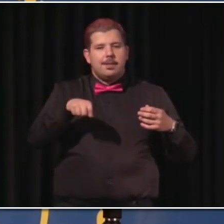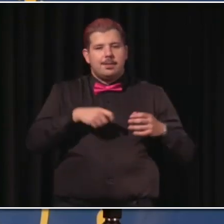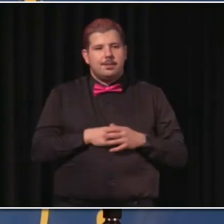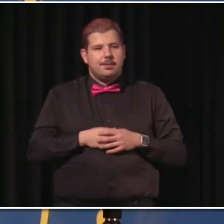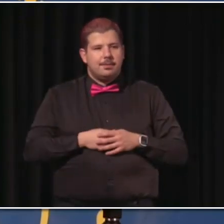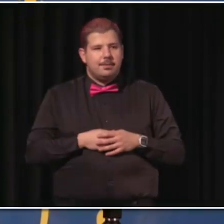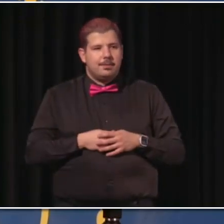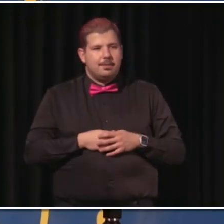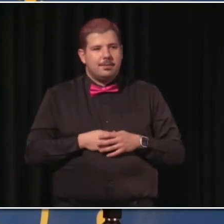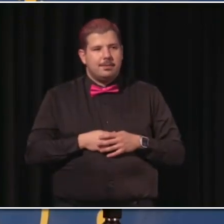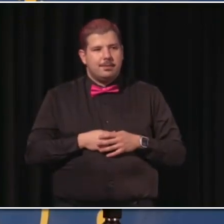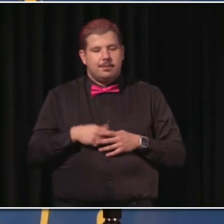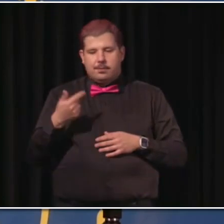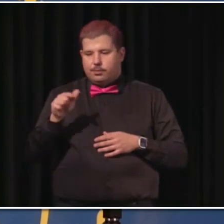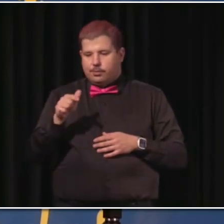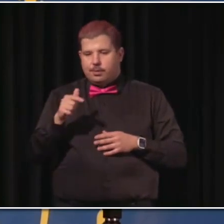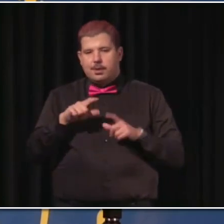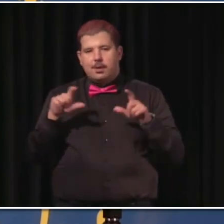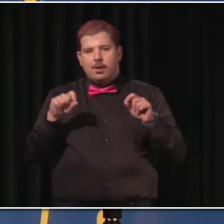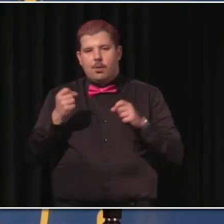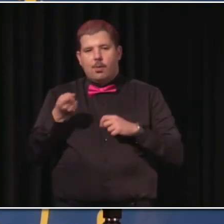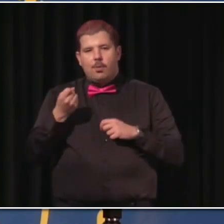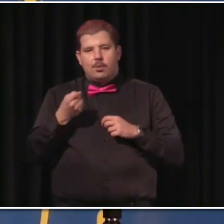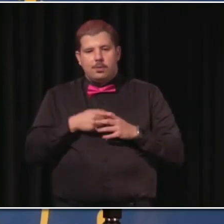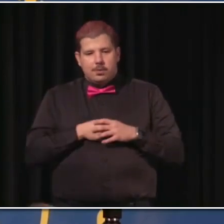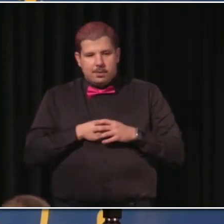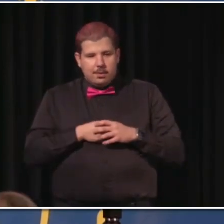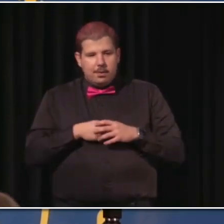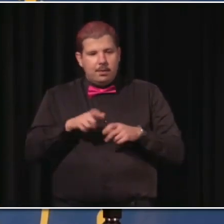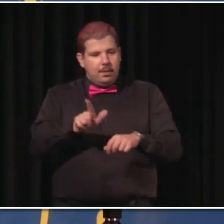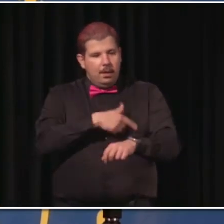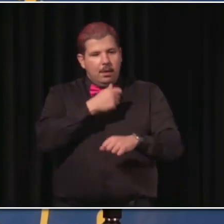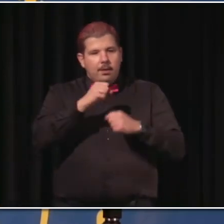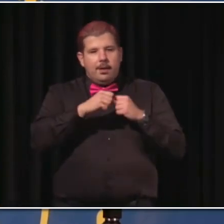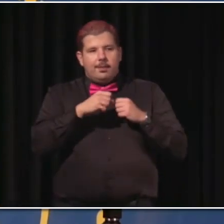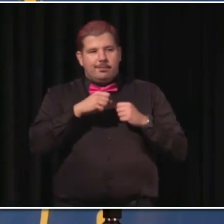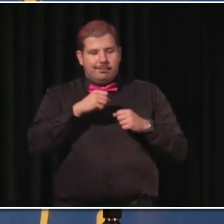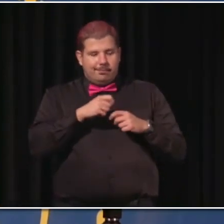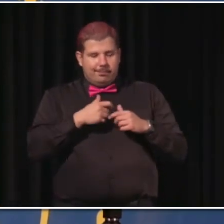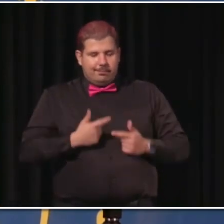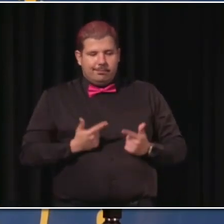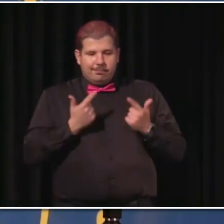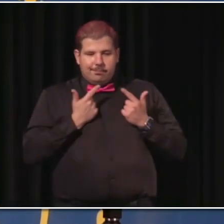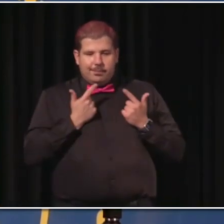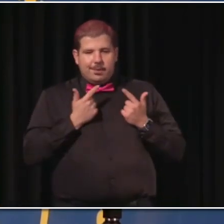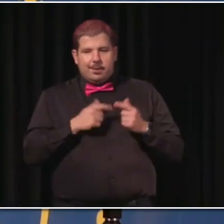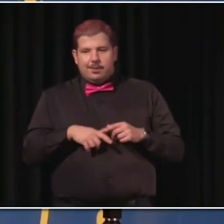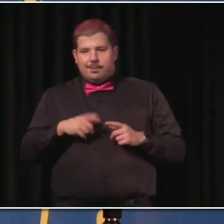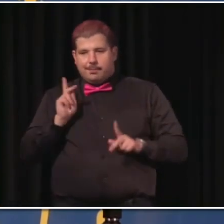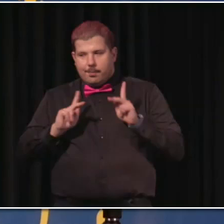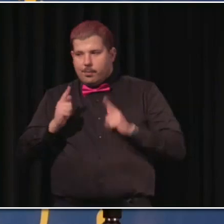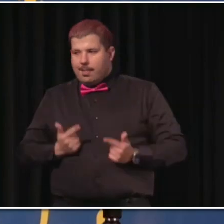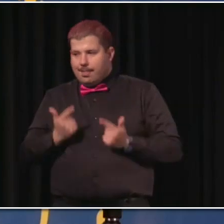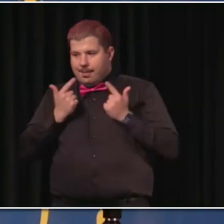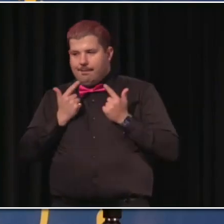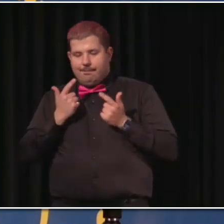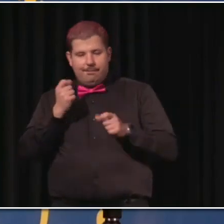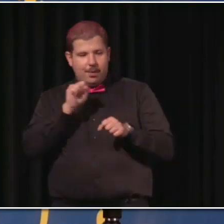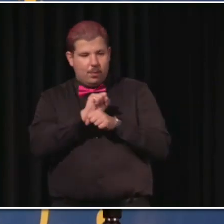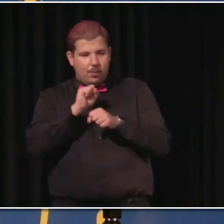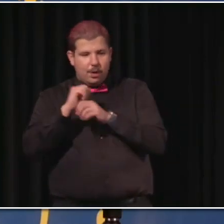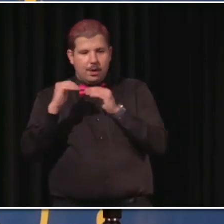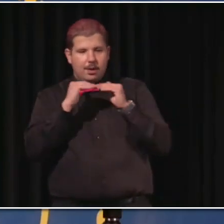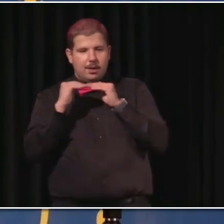Green card holders, longtime residents, people who live and work beside us,